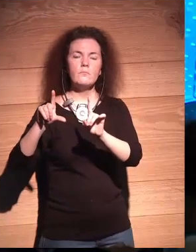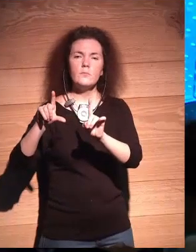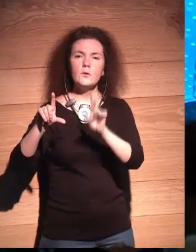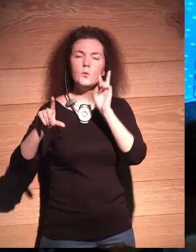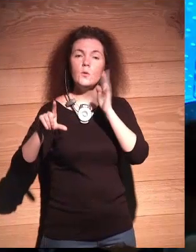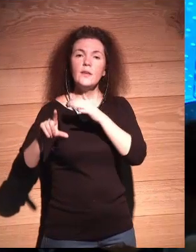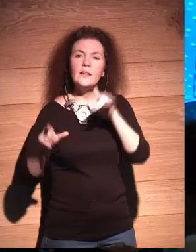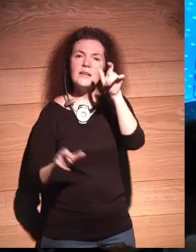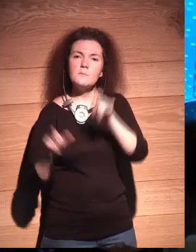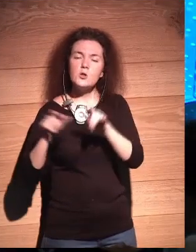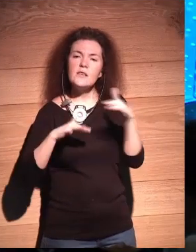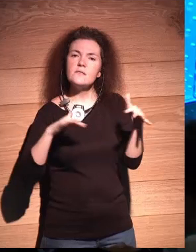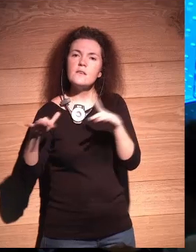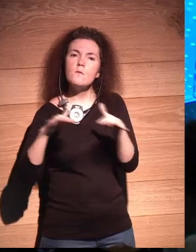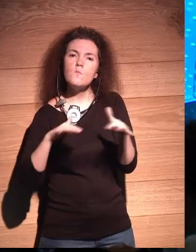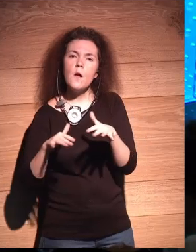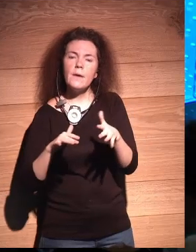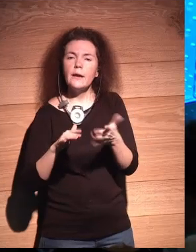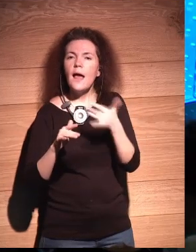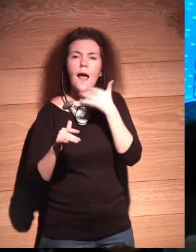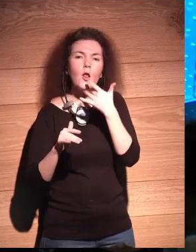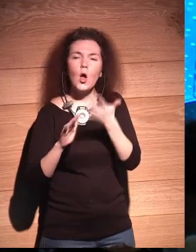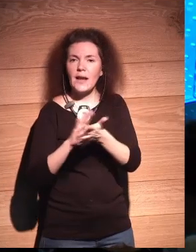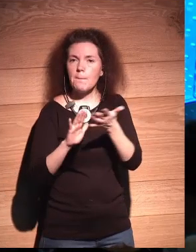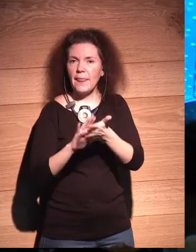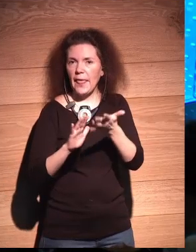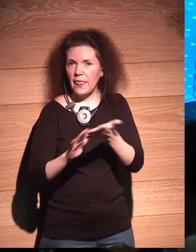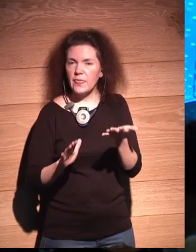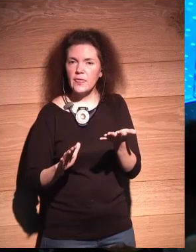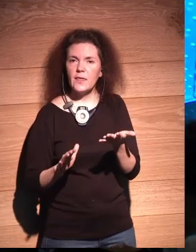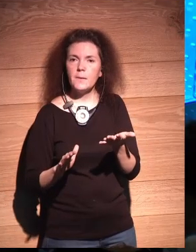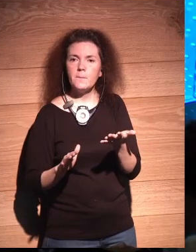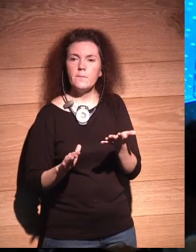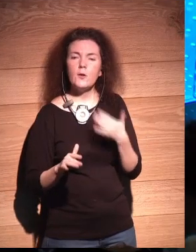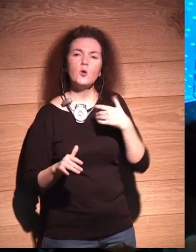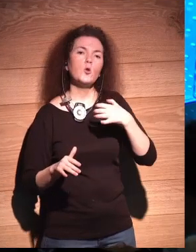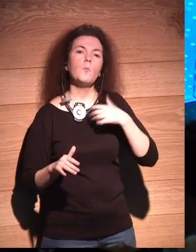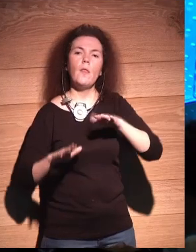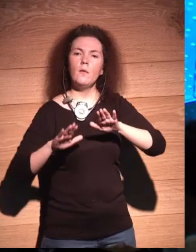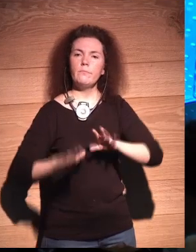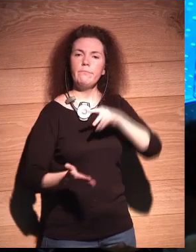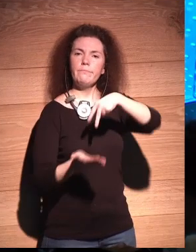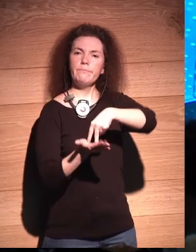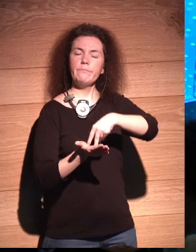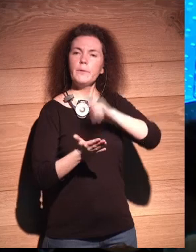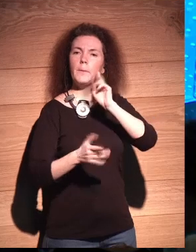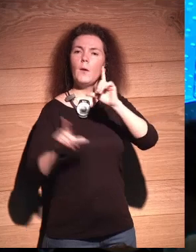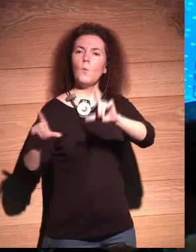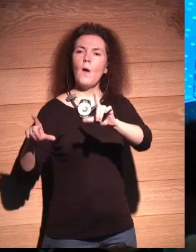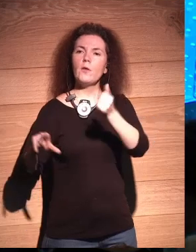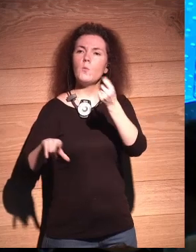really stand in front of something for an hour without being shooed away. So anyway, doing